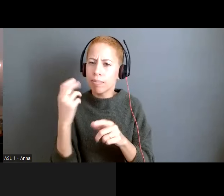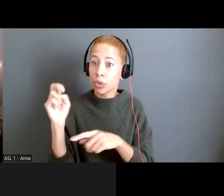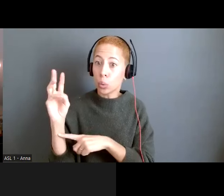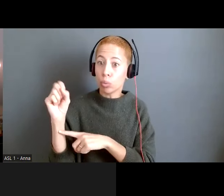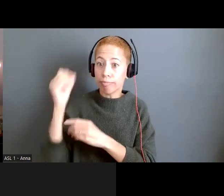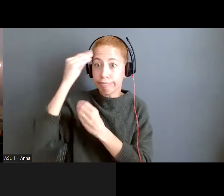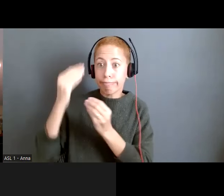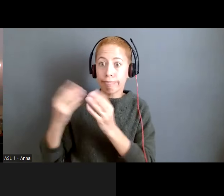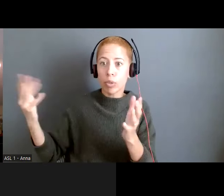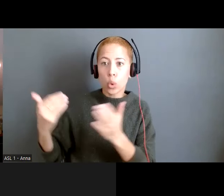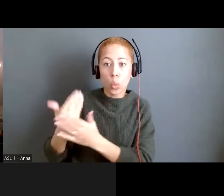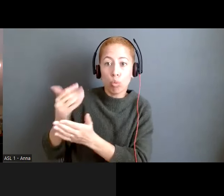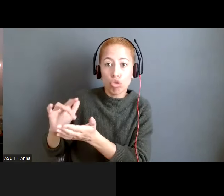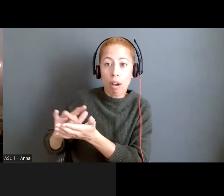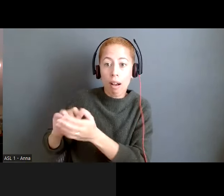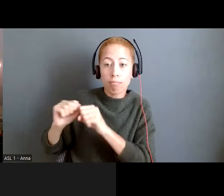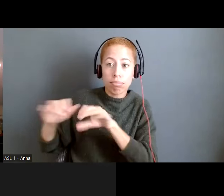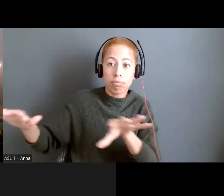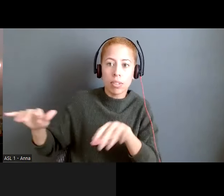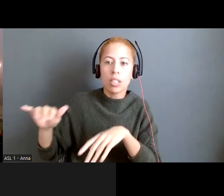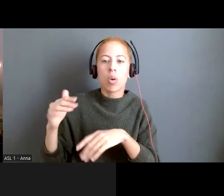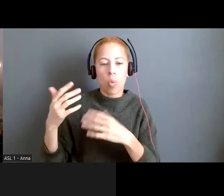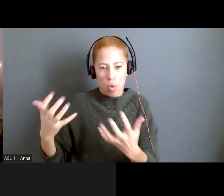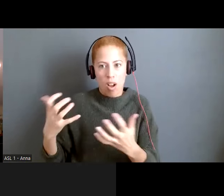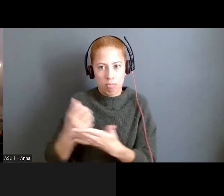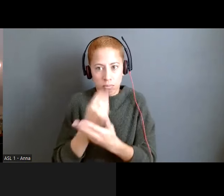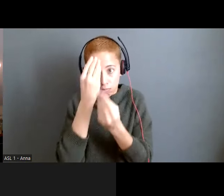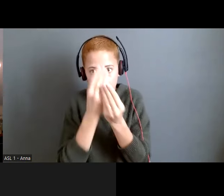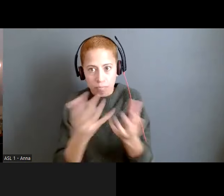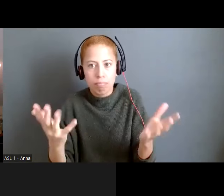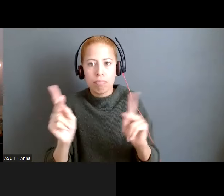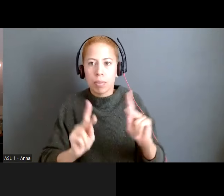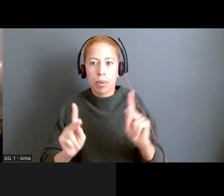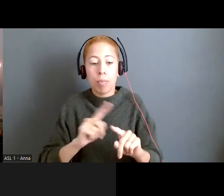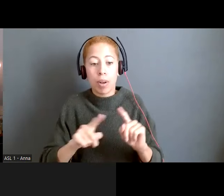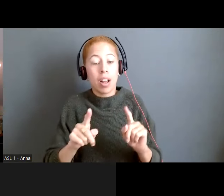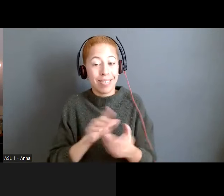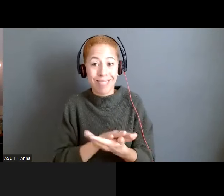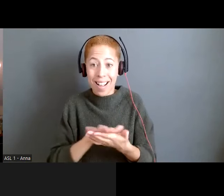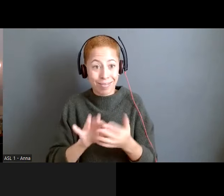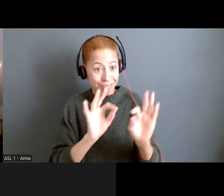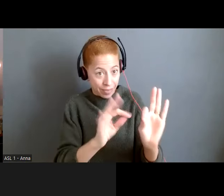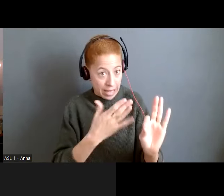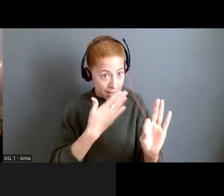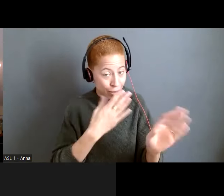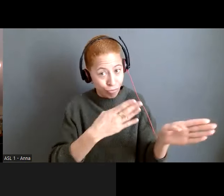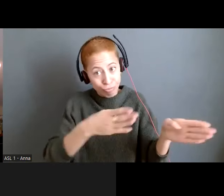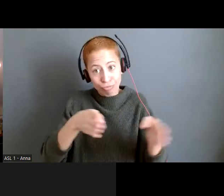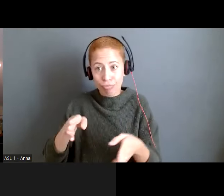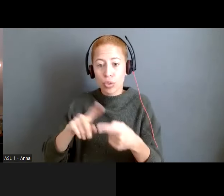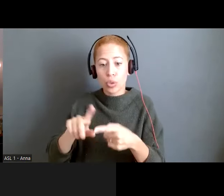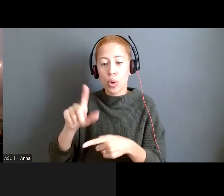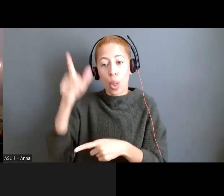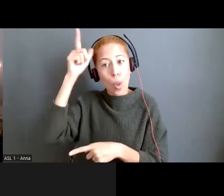on the new drug. So just getting people informed. And you made a really nice segue to Laura's next presentation around, reaching